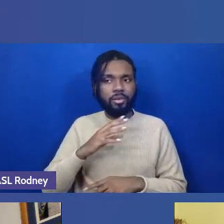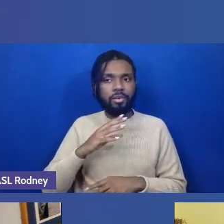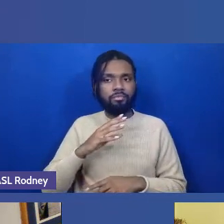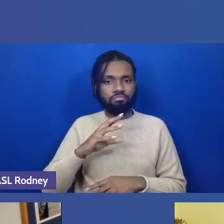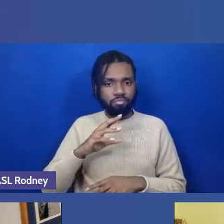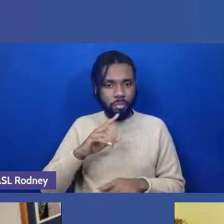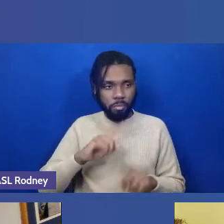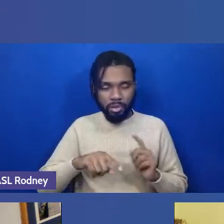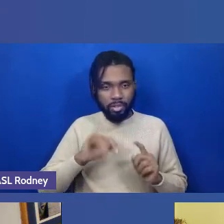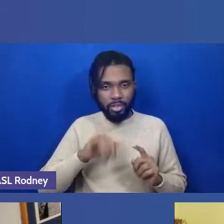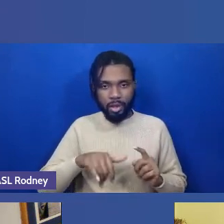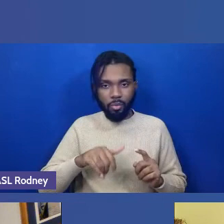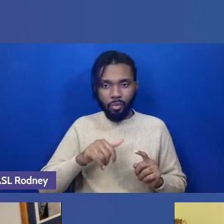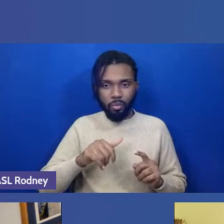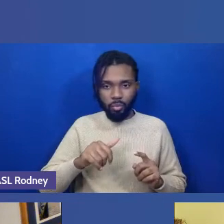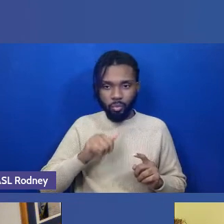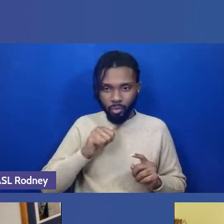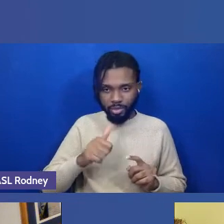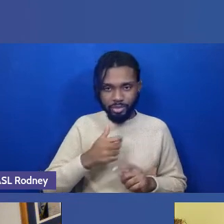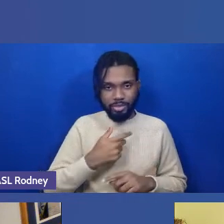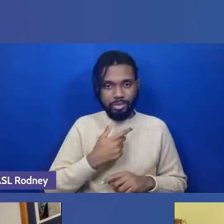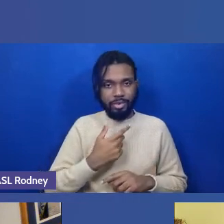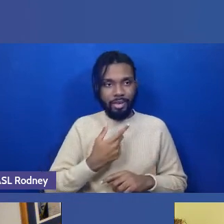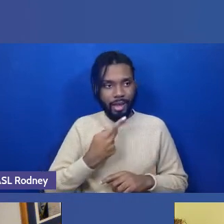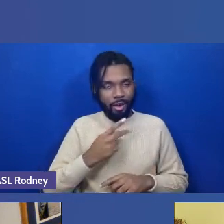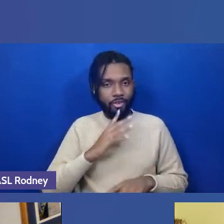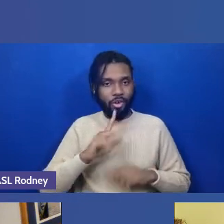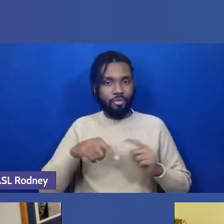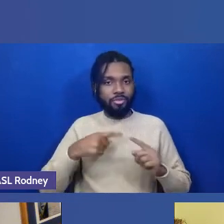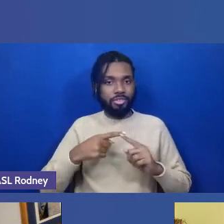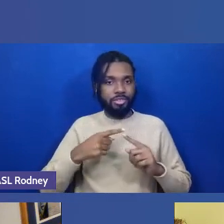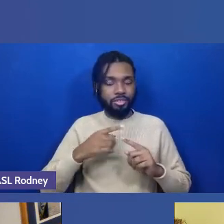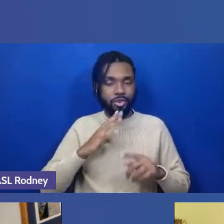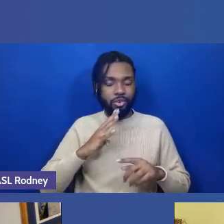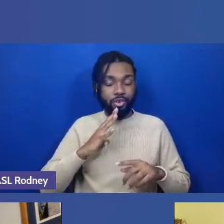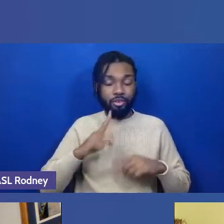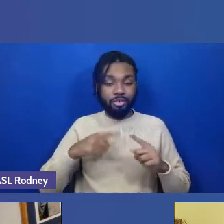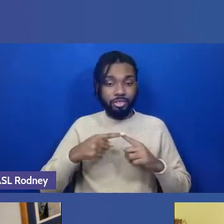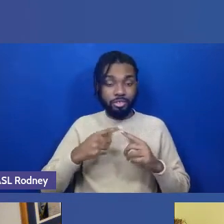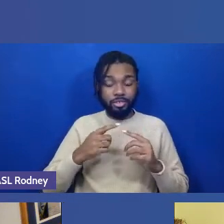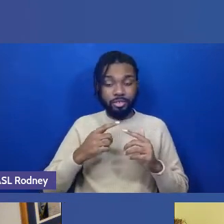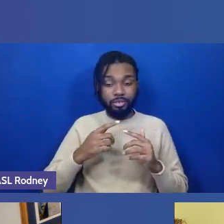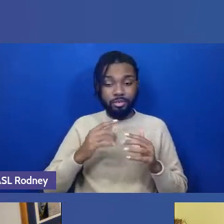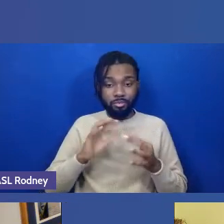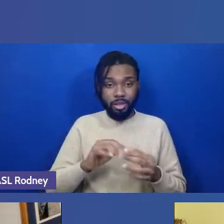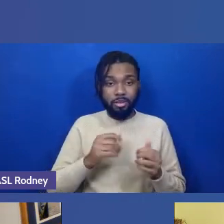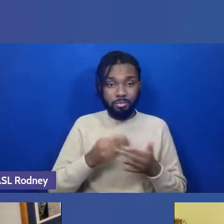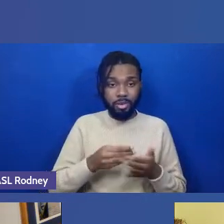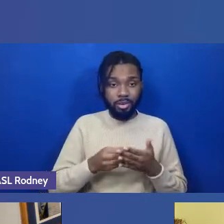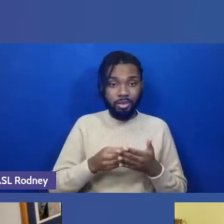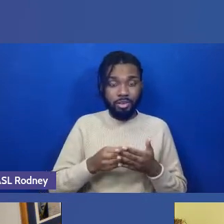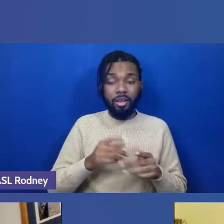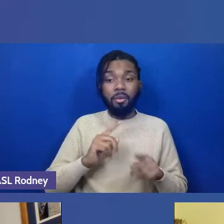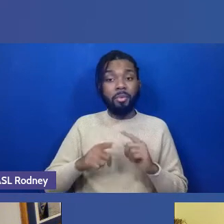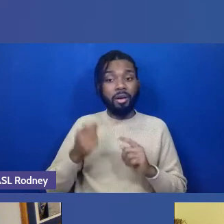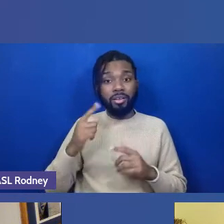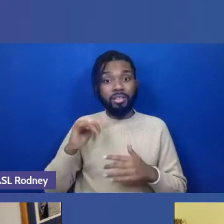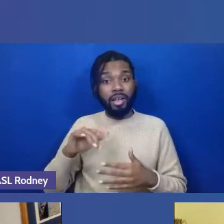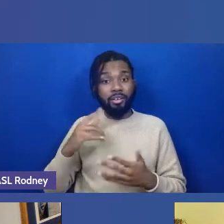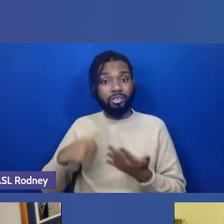about money was in that coffee meeting. And it was because we went through it quickly because it's the most uncomfortable part of